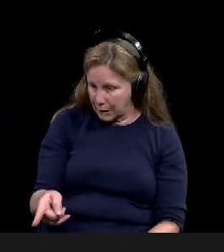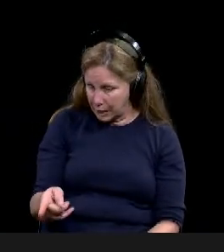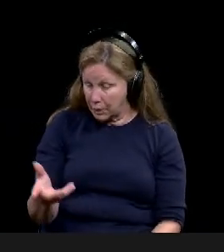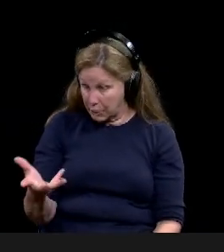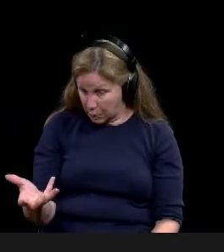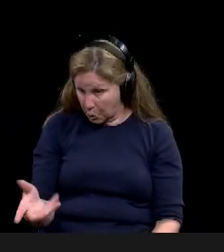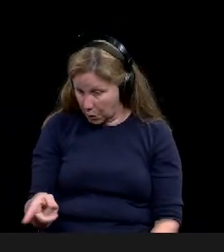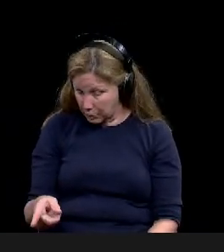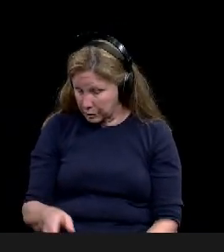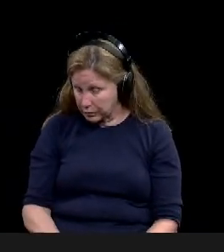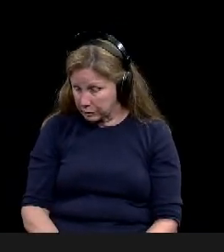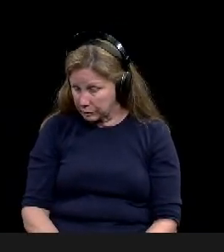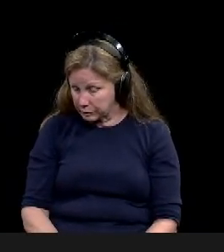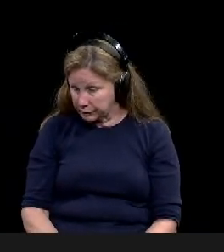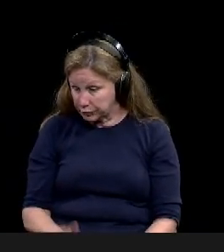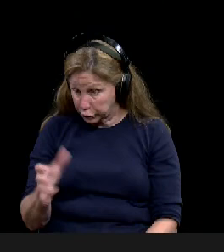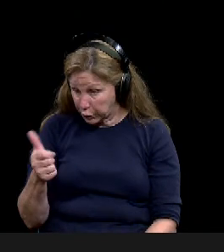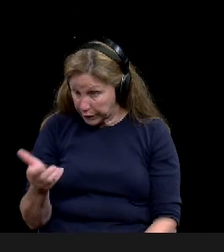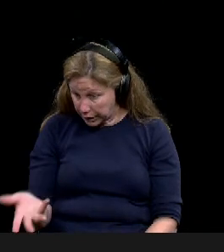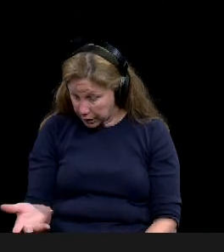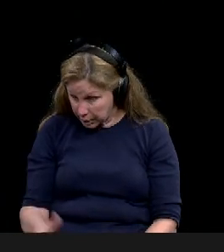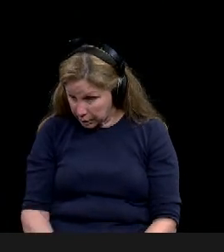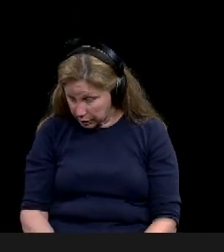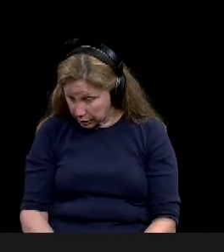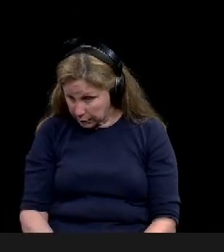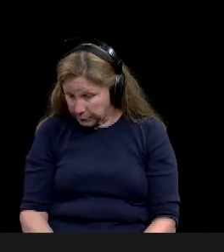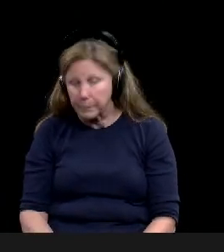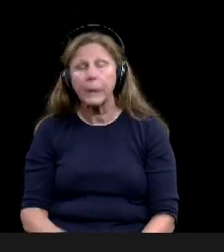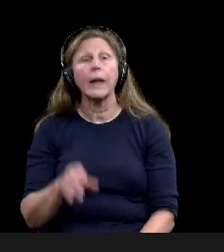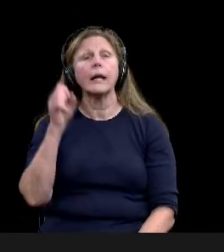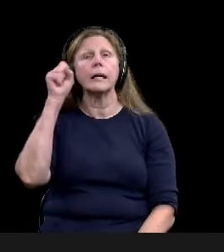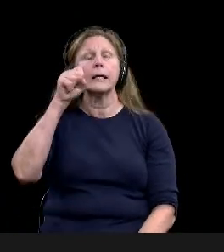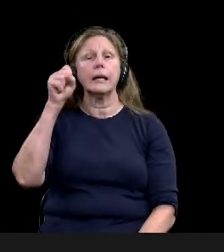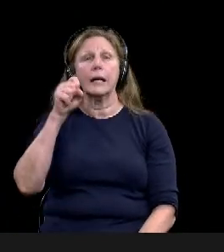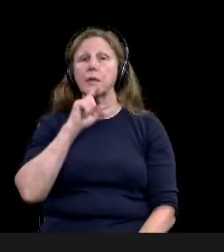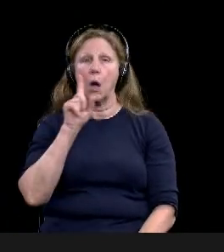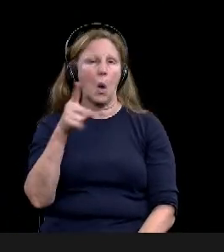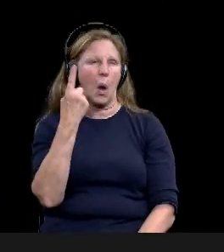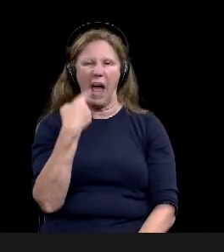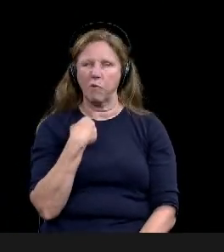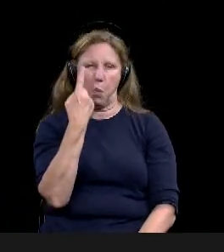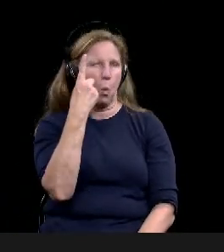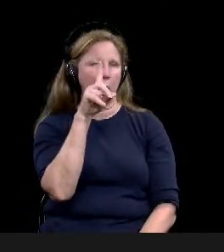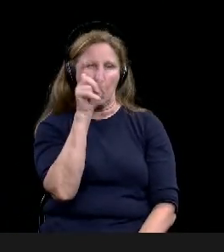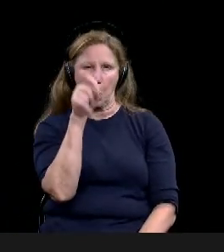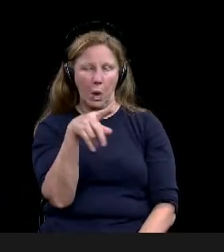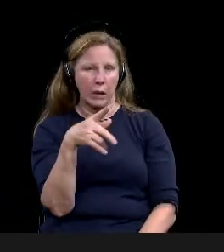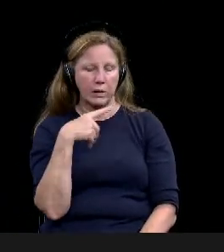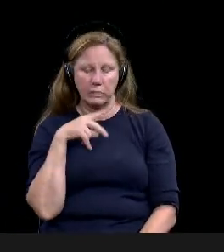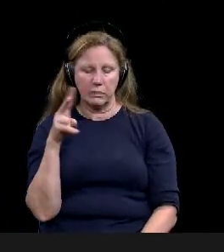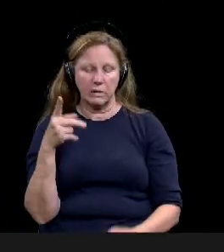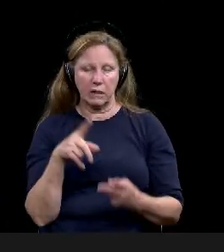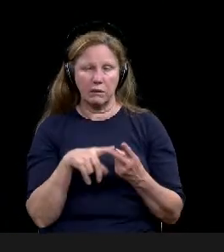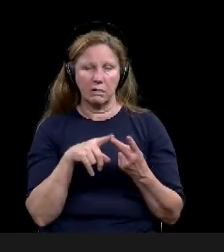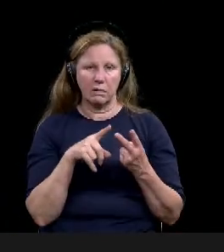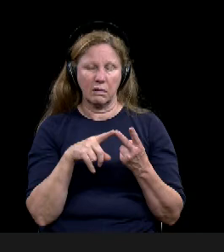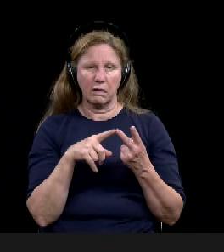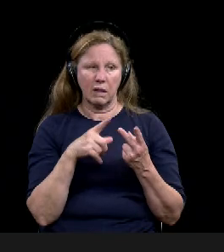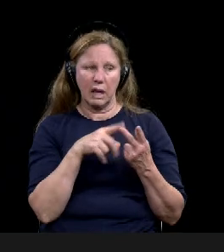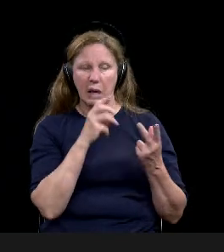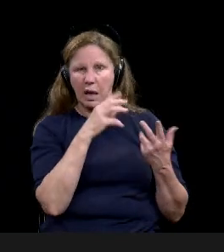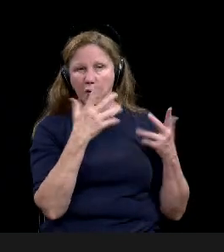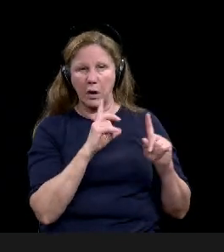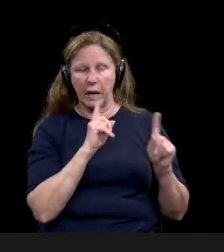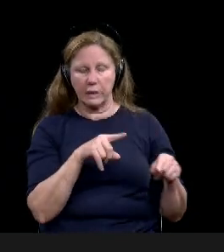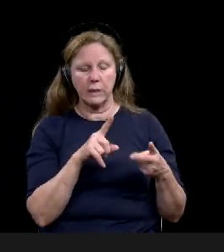second one, Mary Meeks already answered, but like, it seems like a lot of the interest and like the excitement around, you know, getting vaccinated has kind of waned over